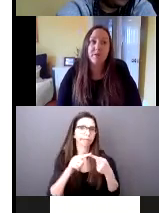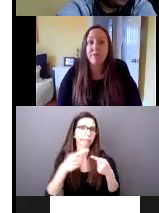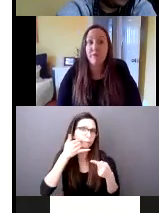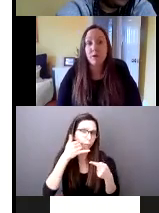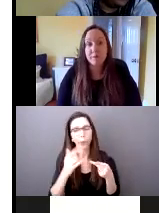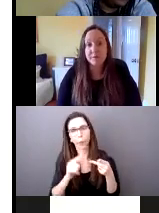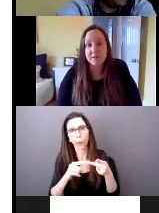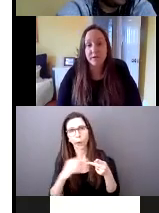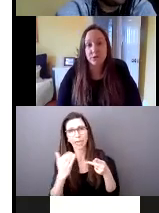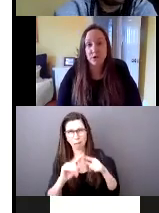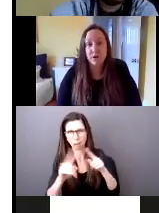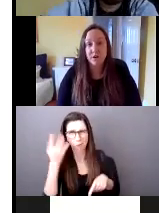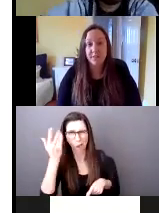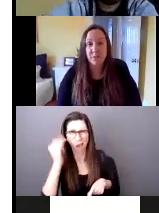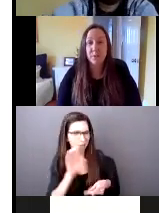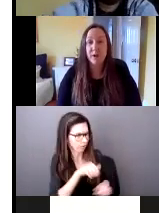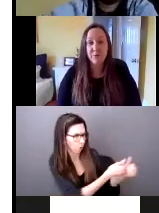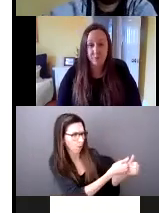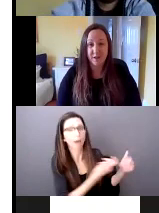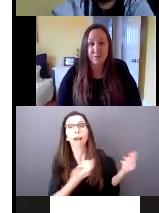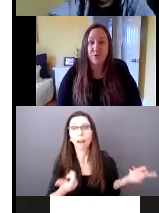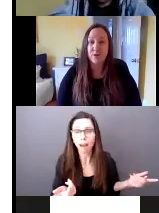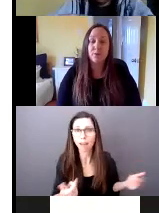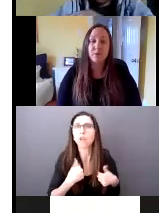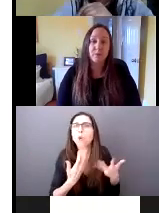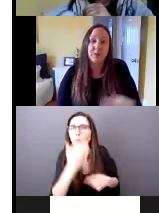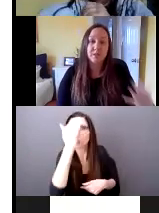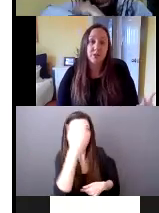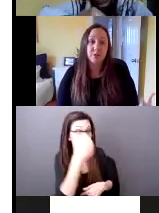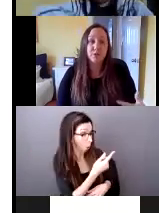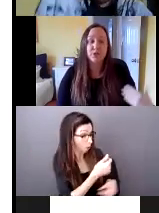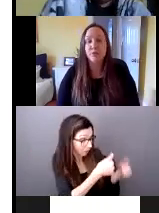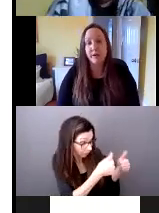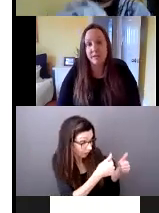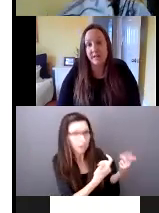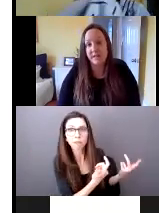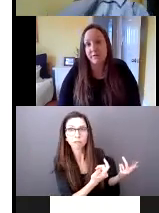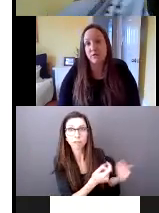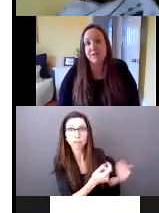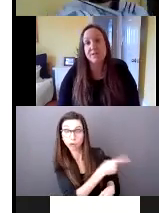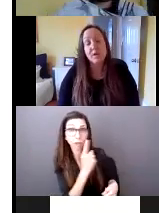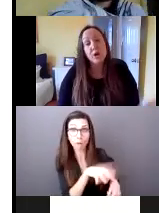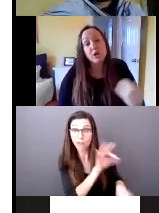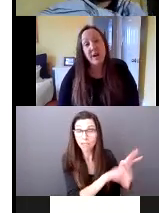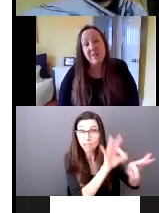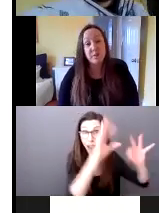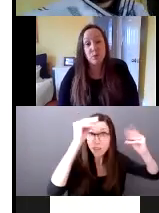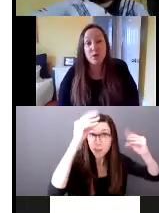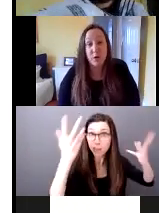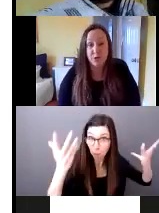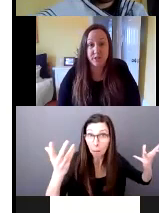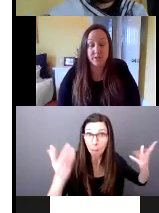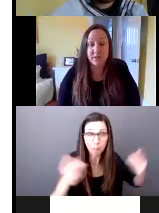point of the follow-up is to make sure that what we offered was helpful. Was this useful? Did you run into any difficulties? Do you have any